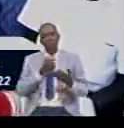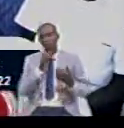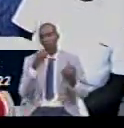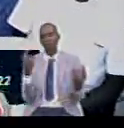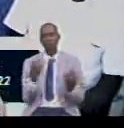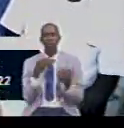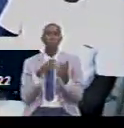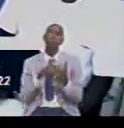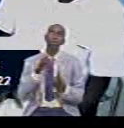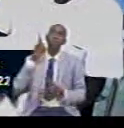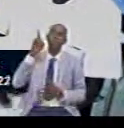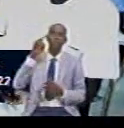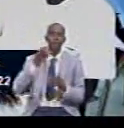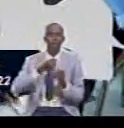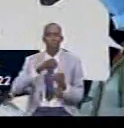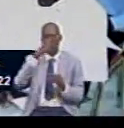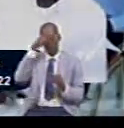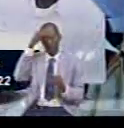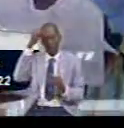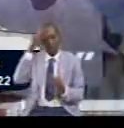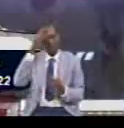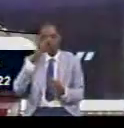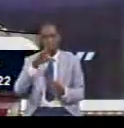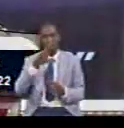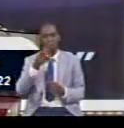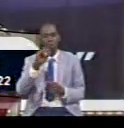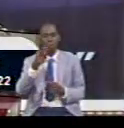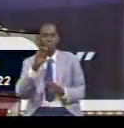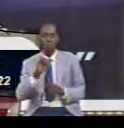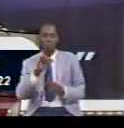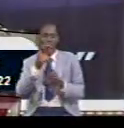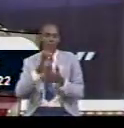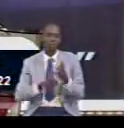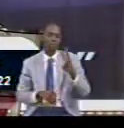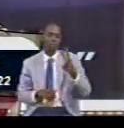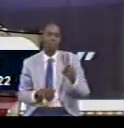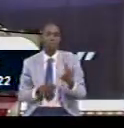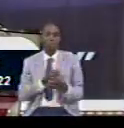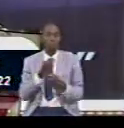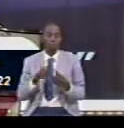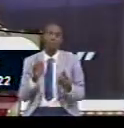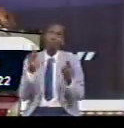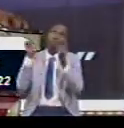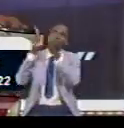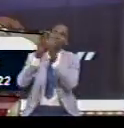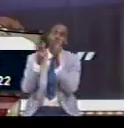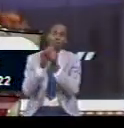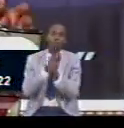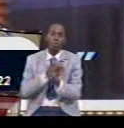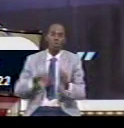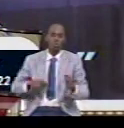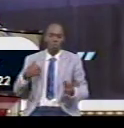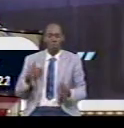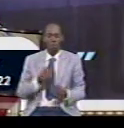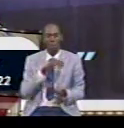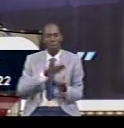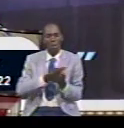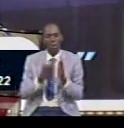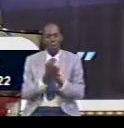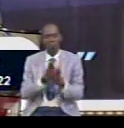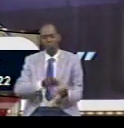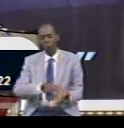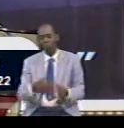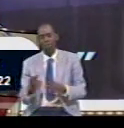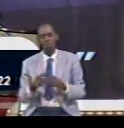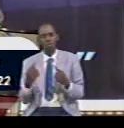6. Romans chapter 6. We come to the Lord, we become dead to sin. We come to the Lord and we're totally